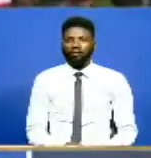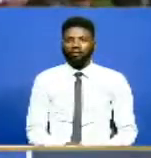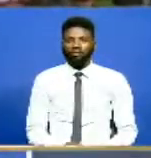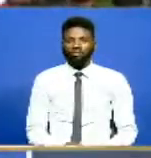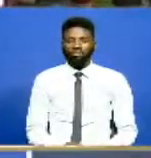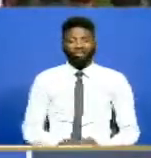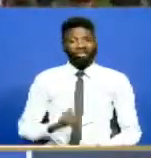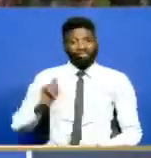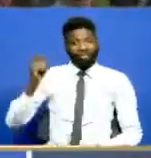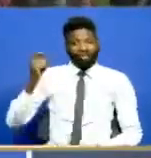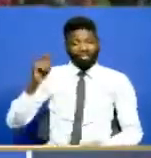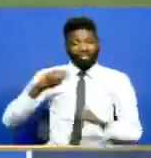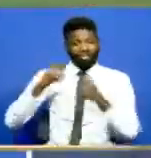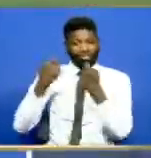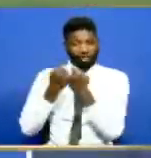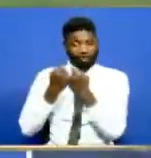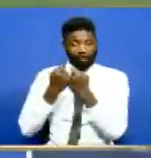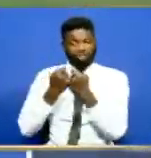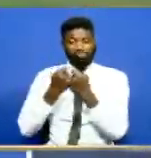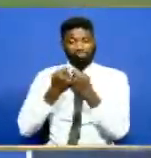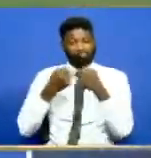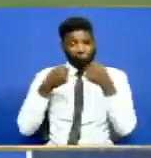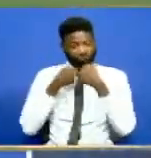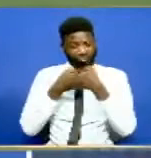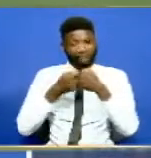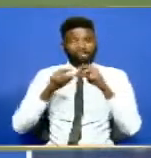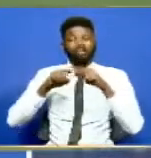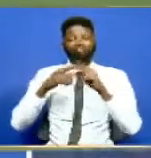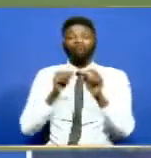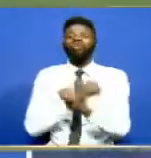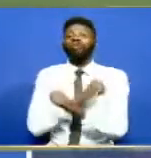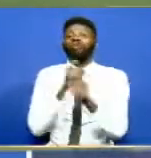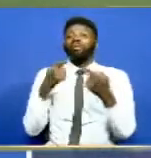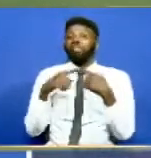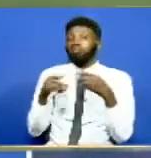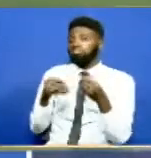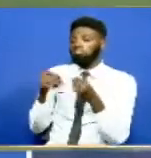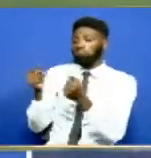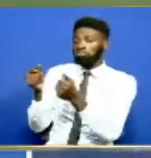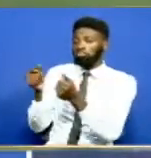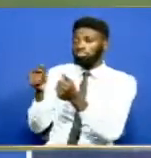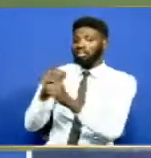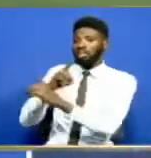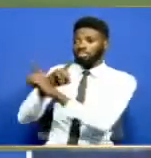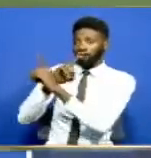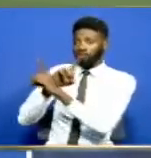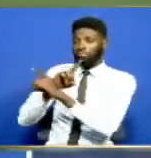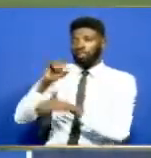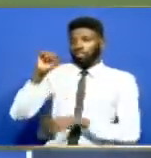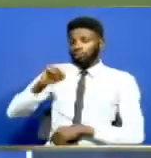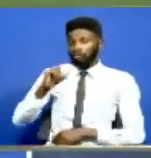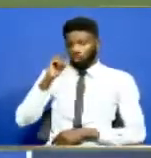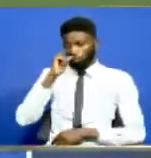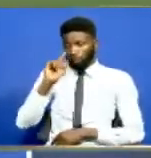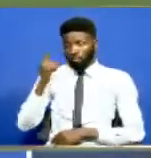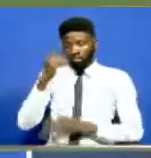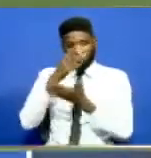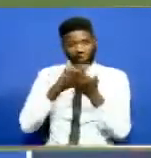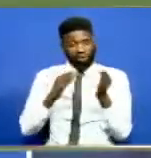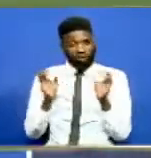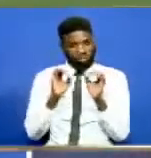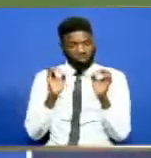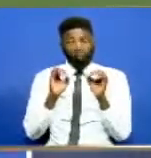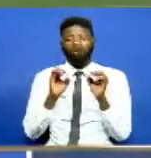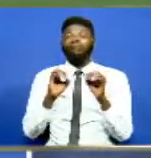Harambee Stars started the match on a high note but could not beat a well-organized South Sudan defense in the first half. Elvis Rupia scored the lone goal